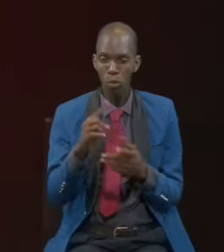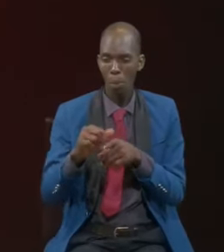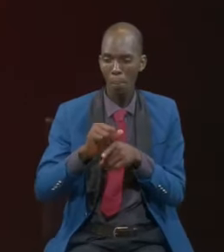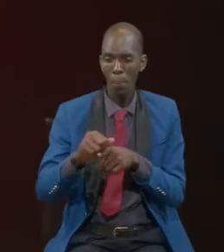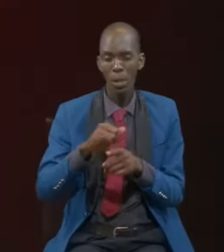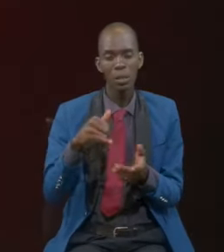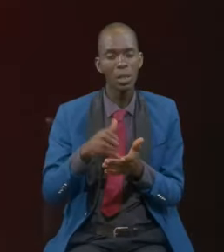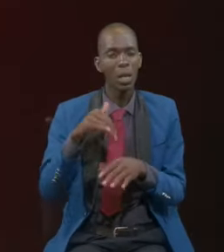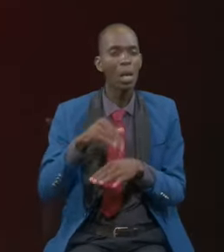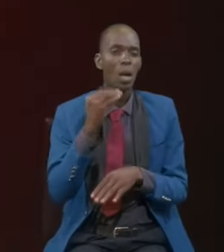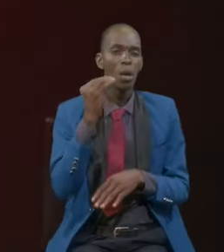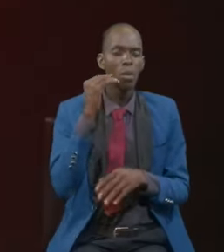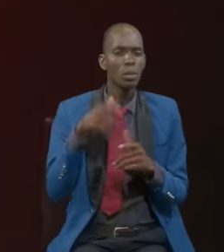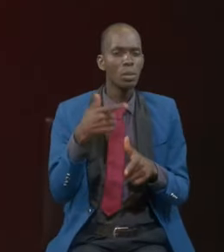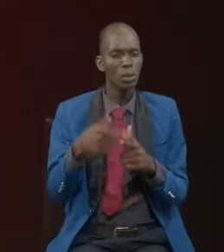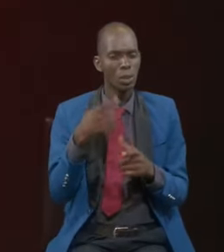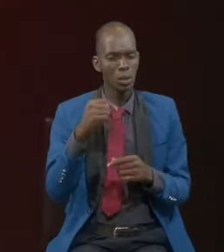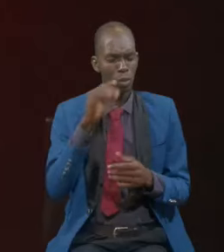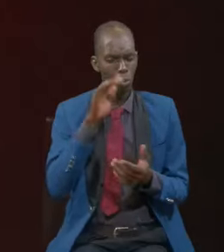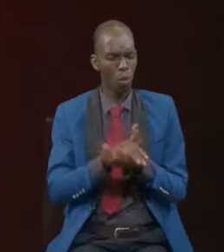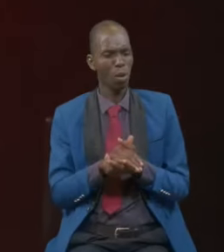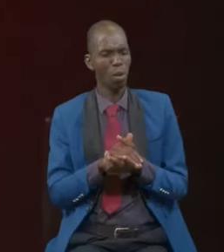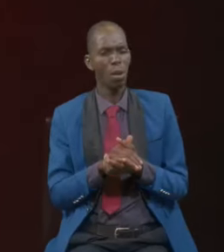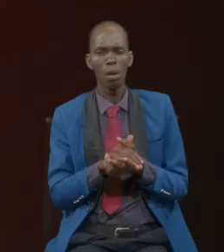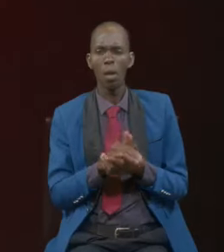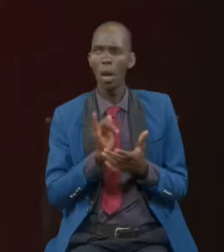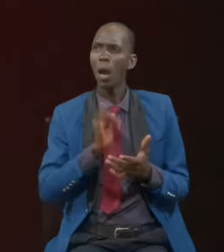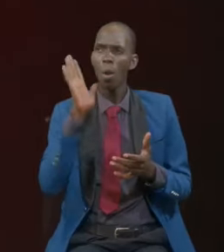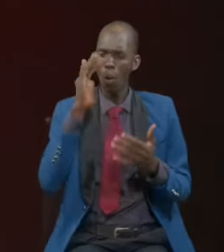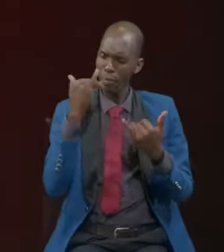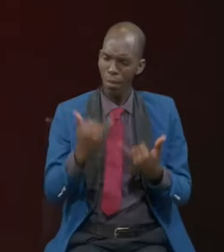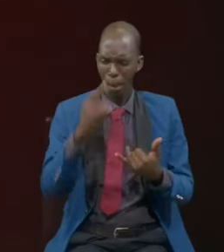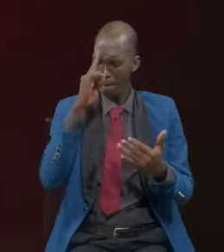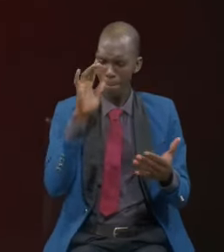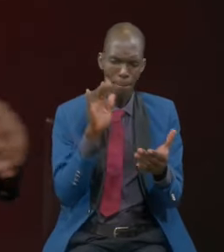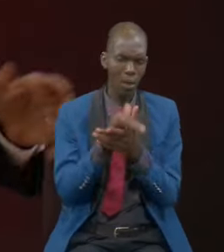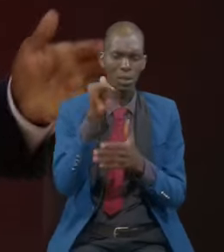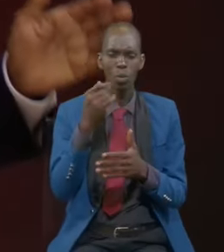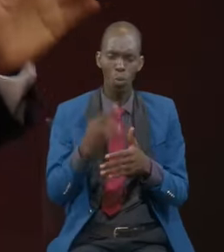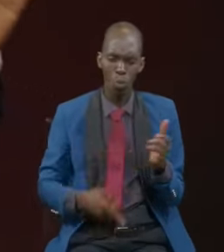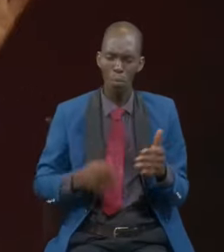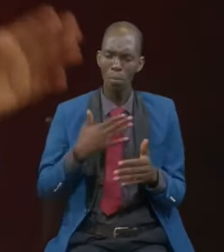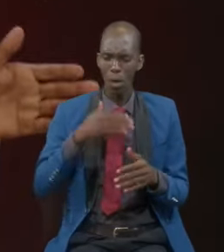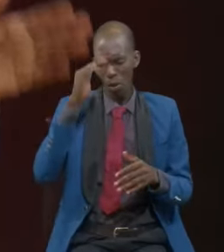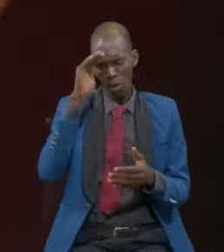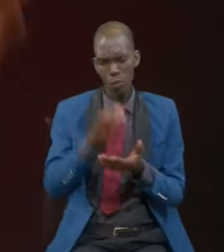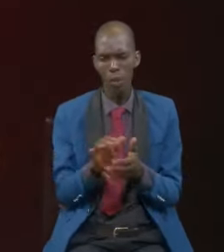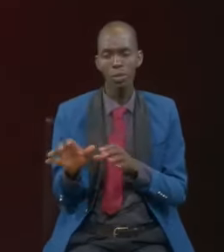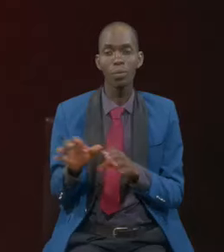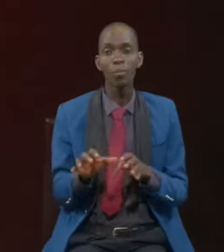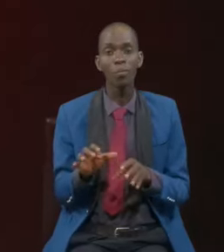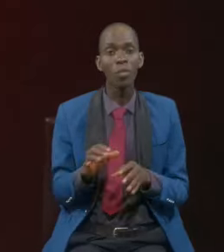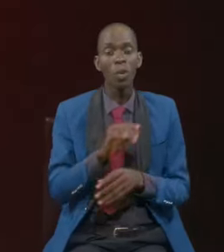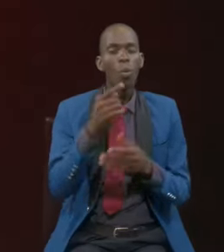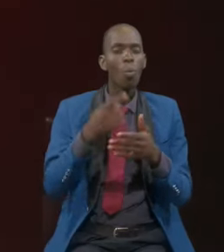the woman says, I'm going to believe. What a wonderful thing if your husband will see the life of